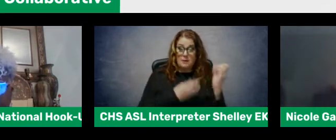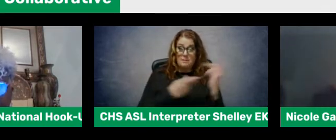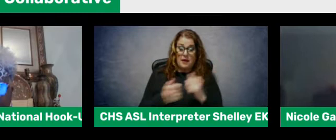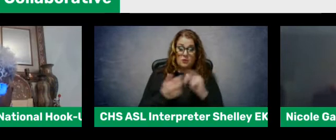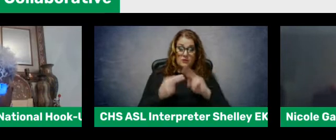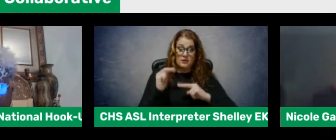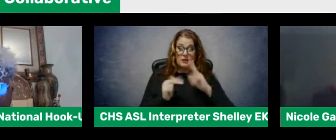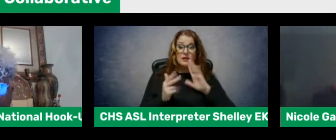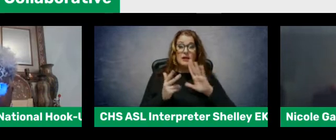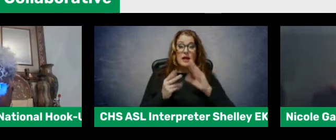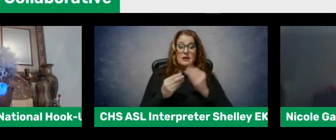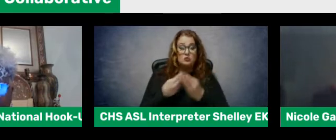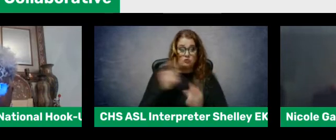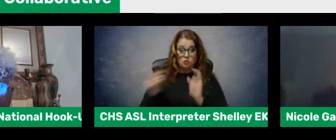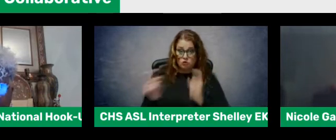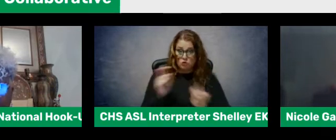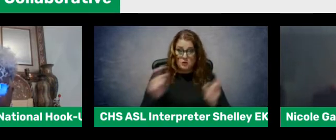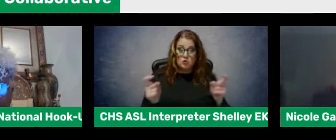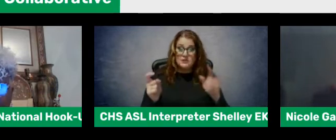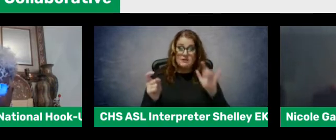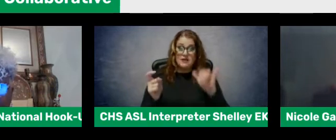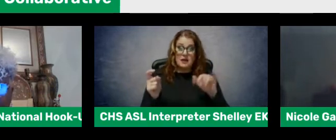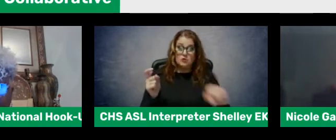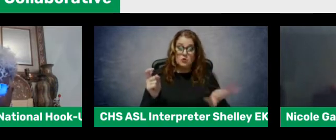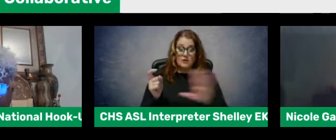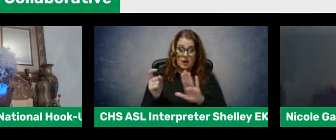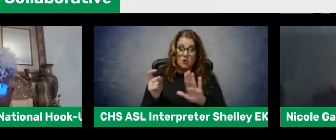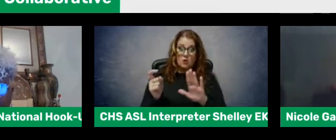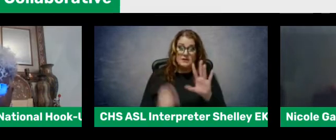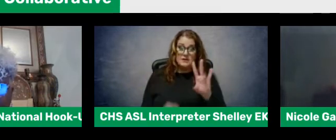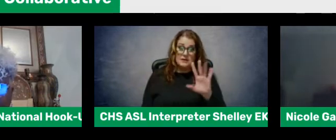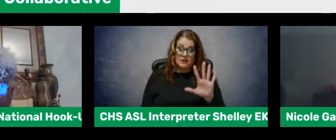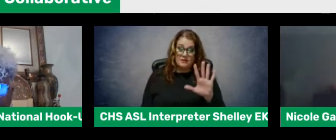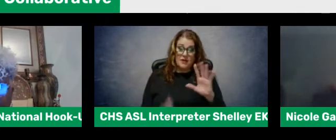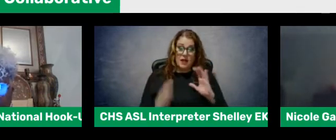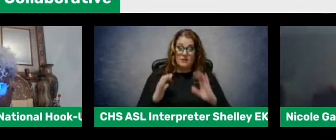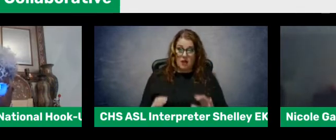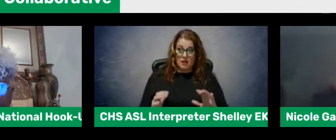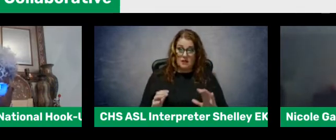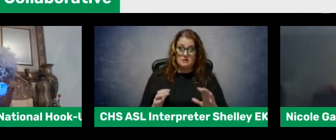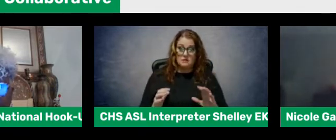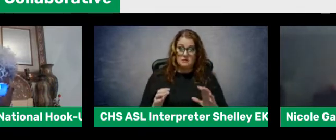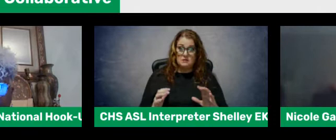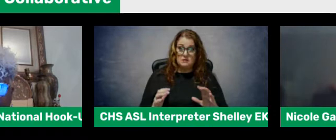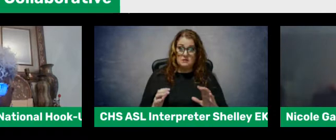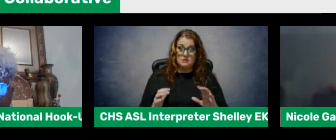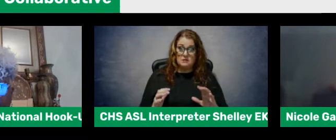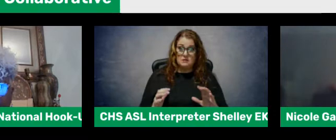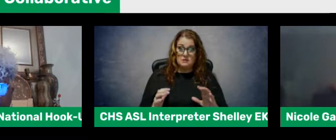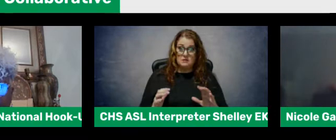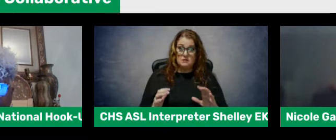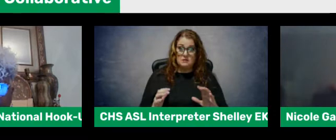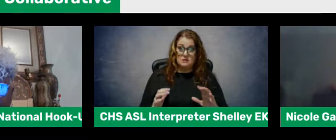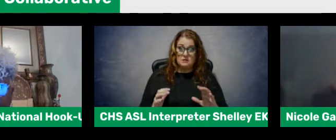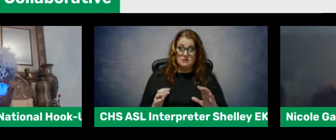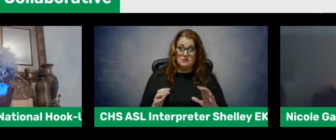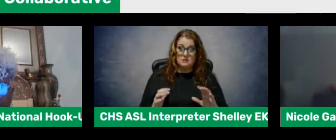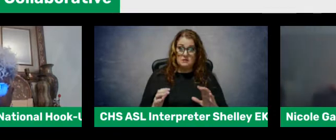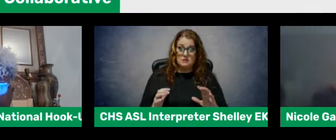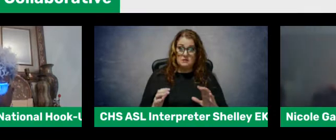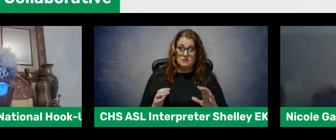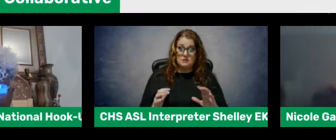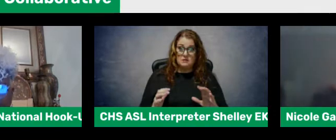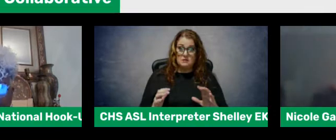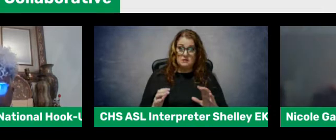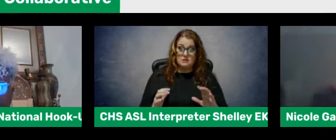and distributes it to their 75 clients for free, no money, no cost to get this